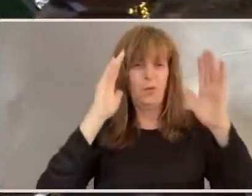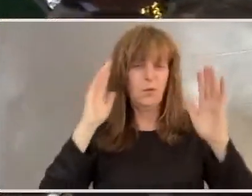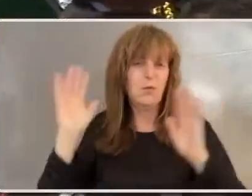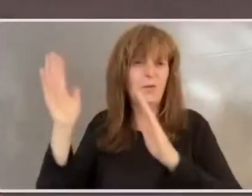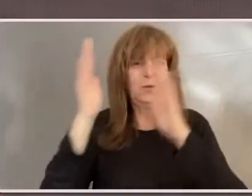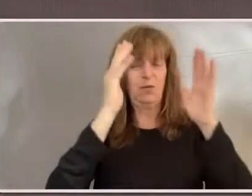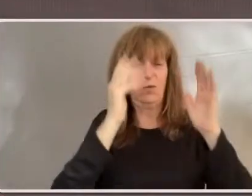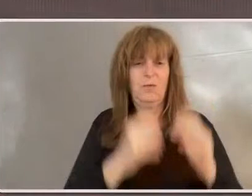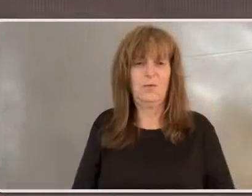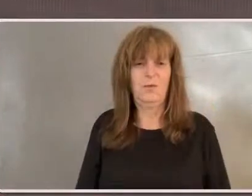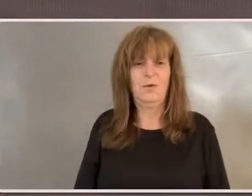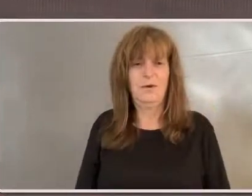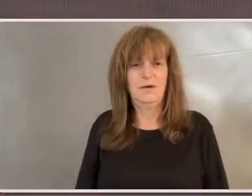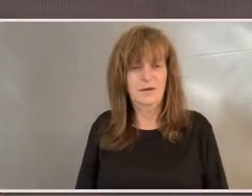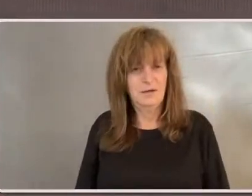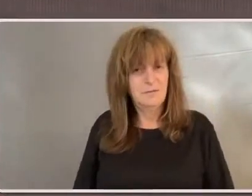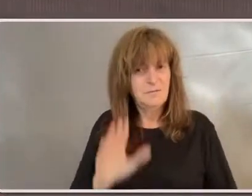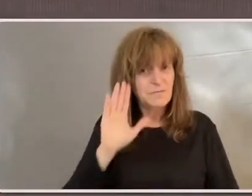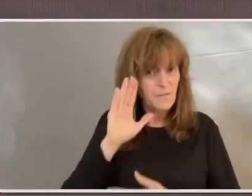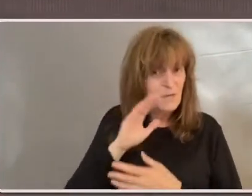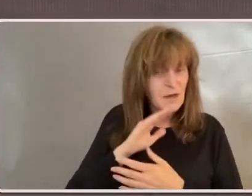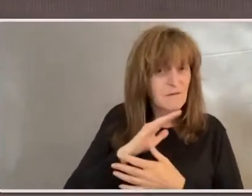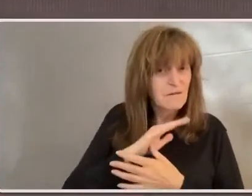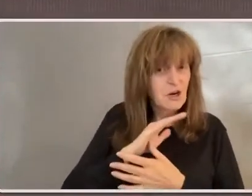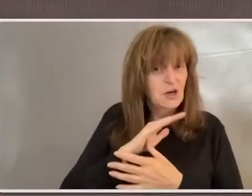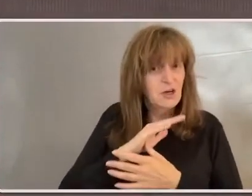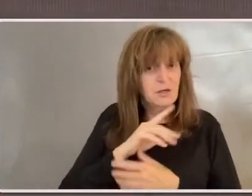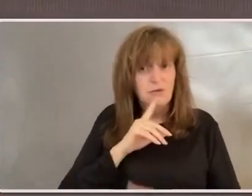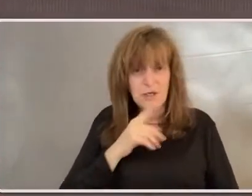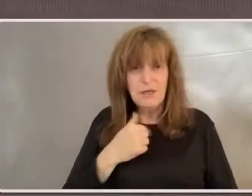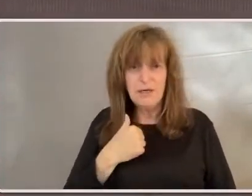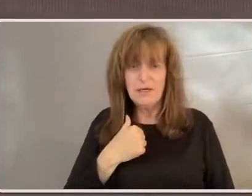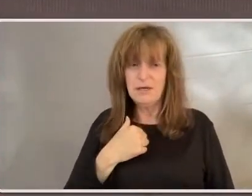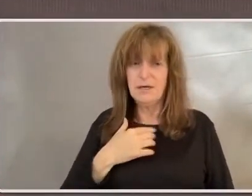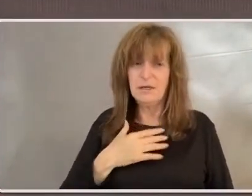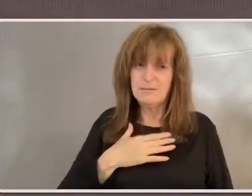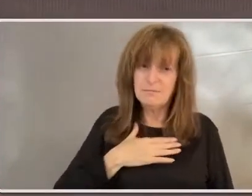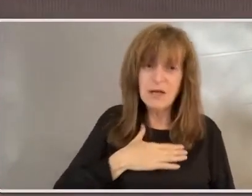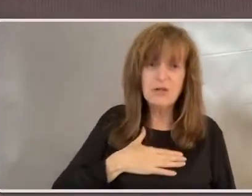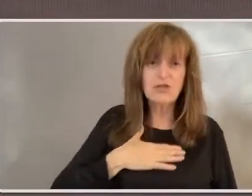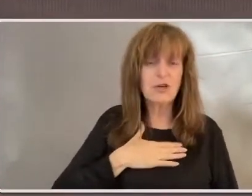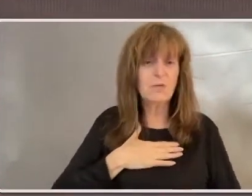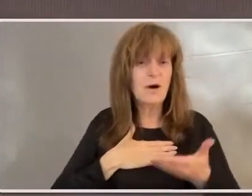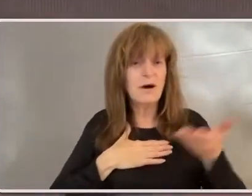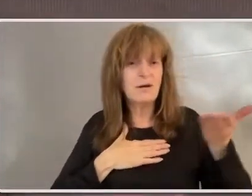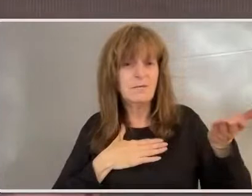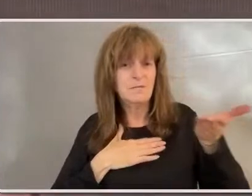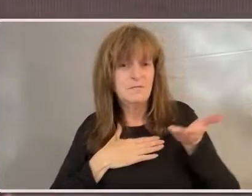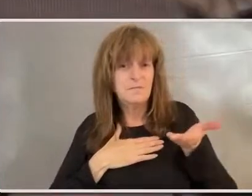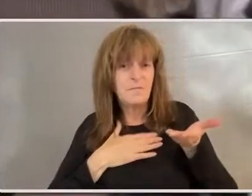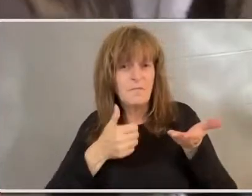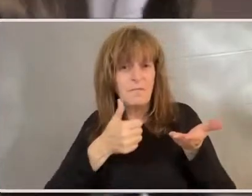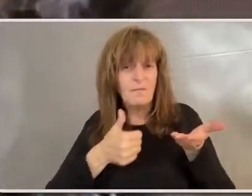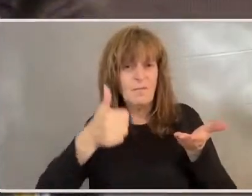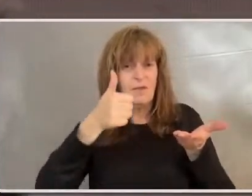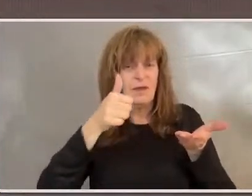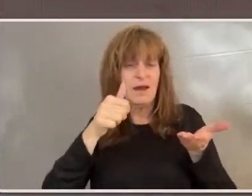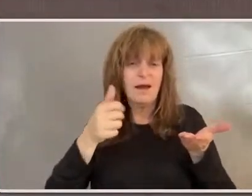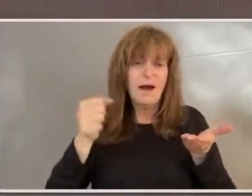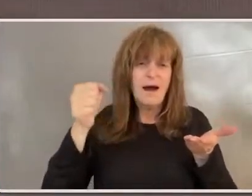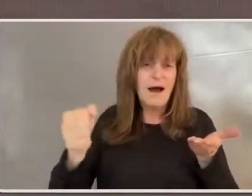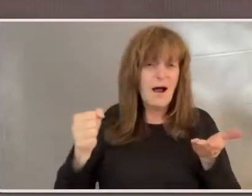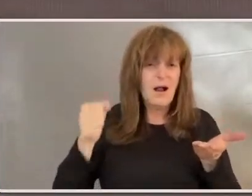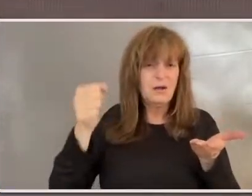it is my pleasure, though, to invite Elder Gary Sue from the Mississaugas of the Credit First Nation to provide a